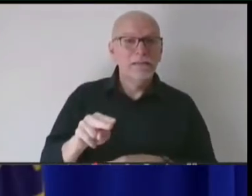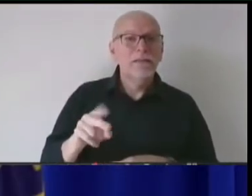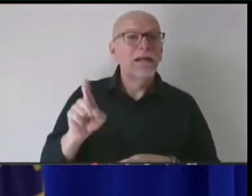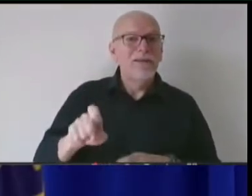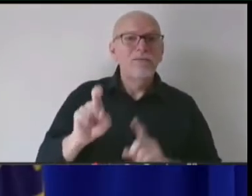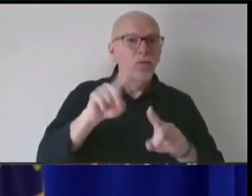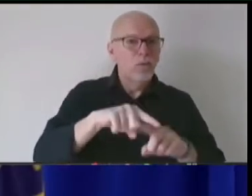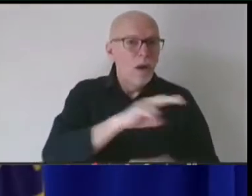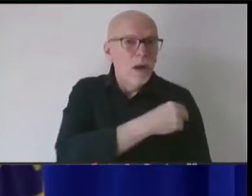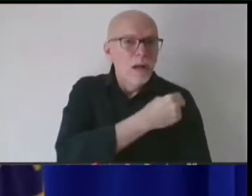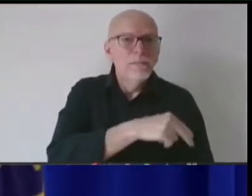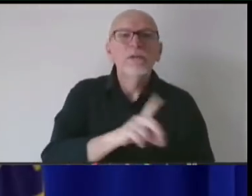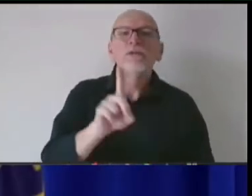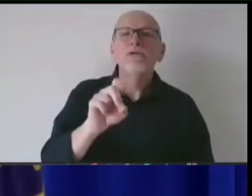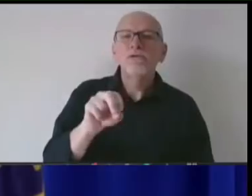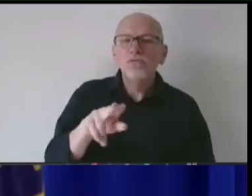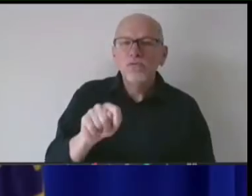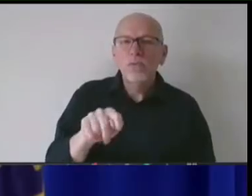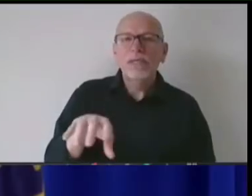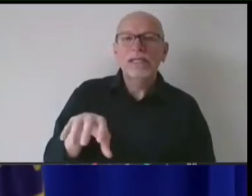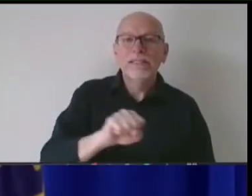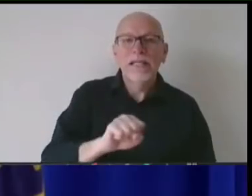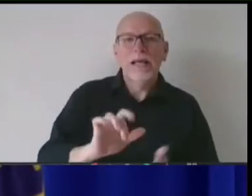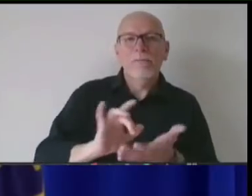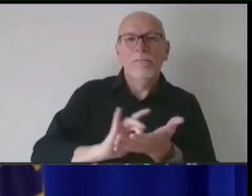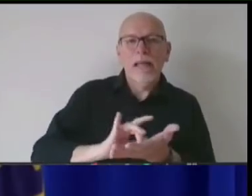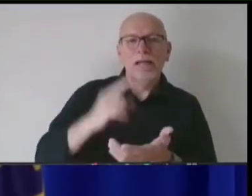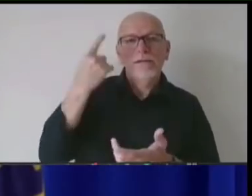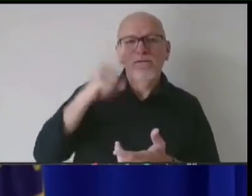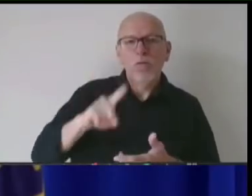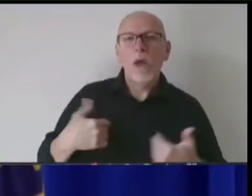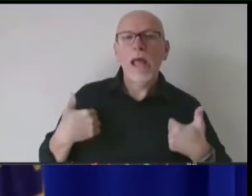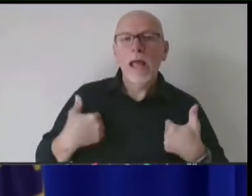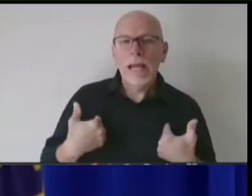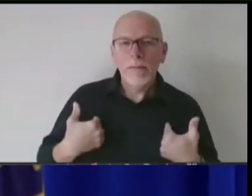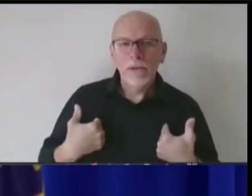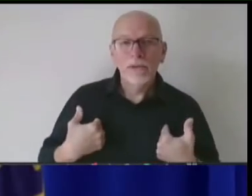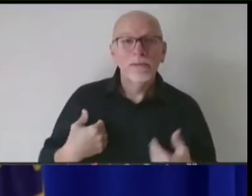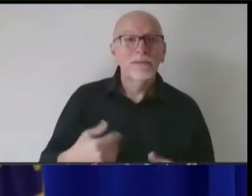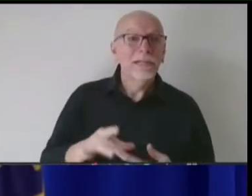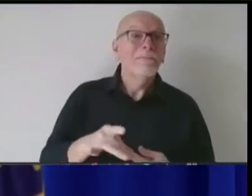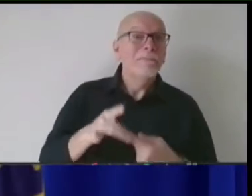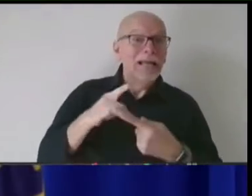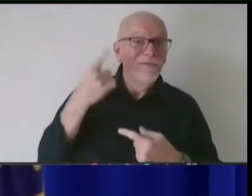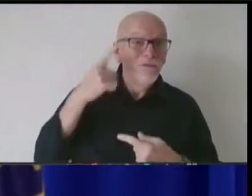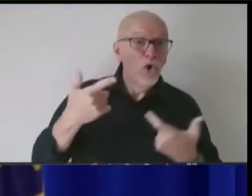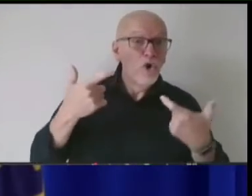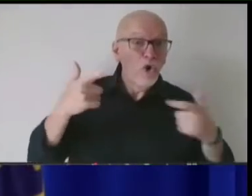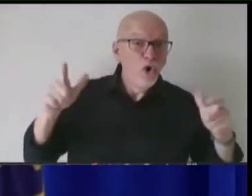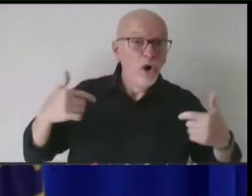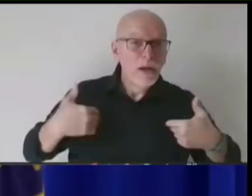So don't take a medicine that is prescribed for animals, especially large animals, that has not been